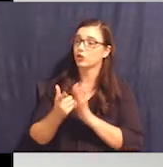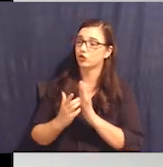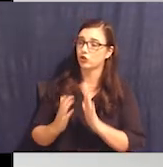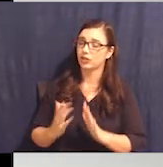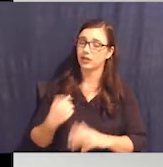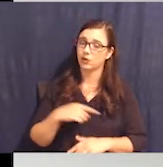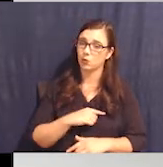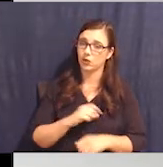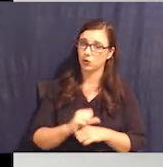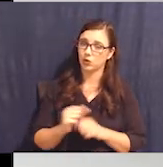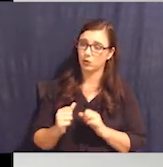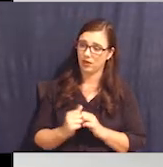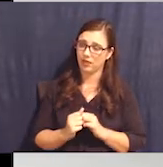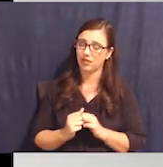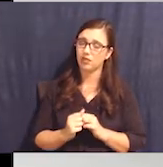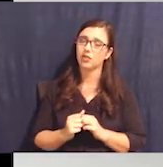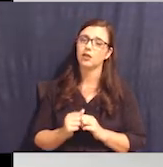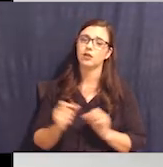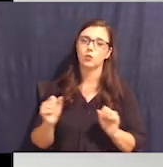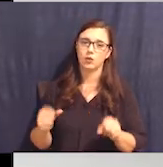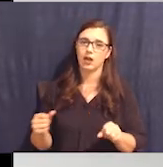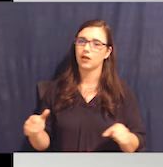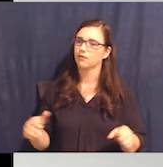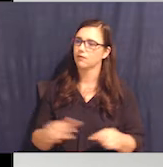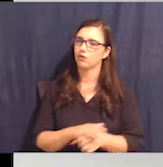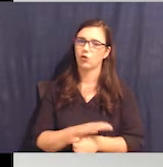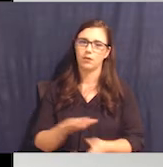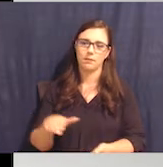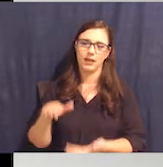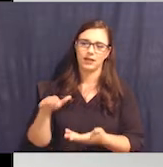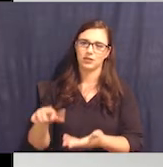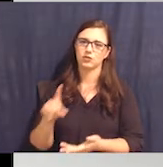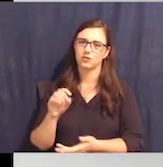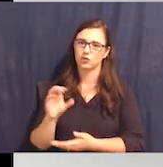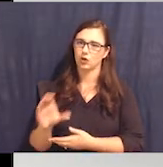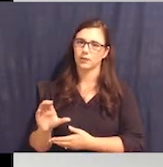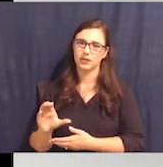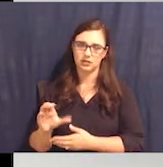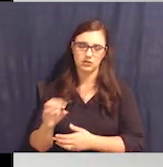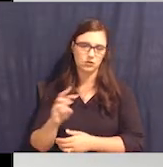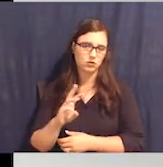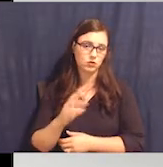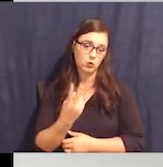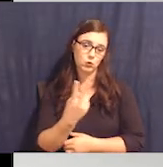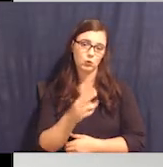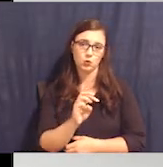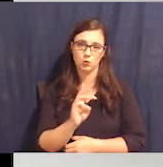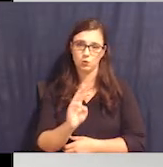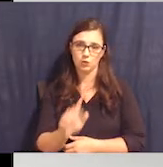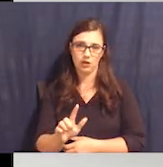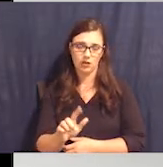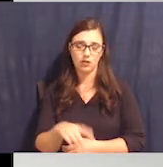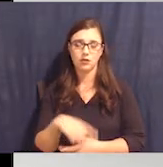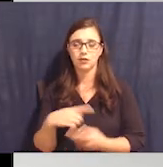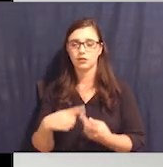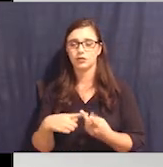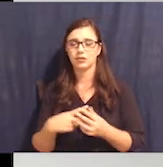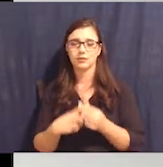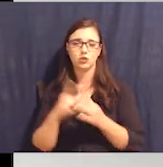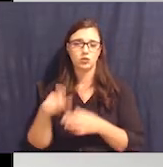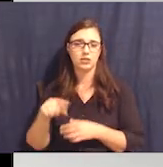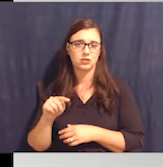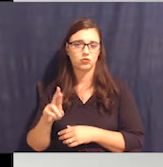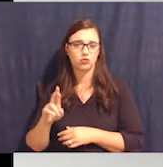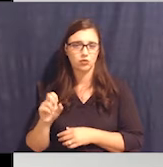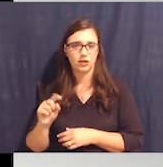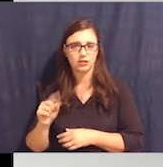one of the attorneys that we work with, you can get a complete package of documents, 2 wills, special